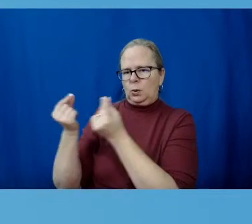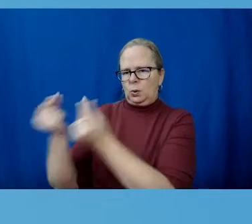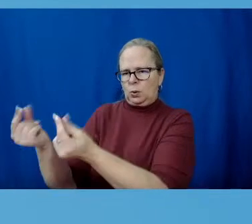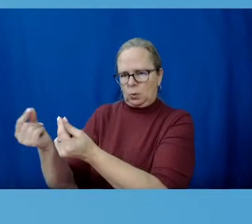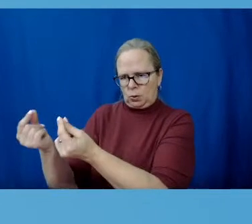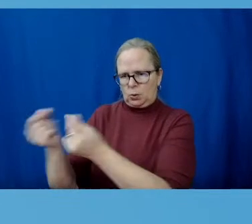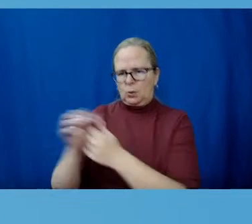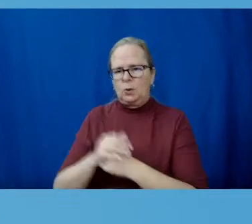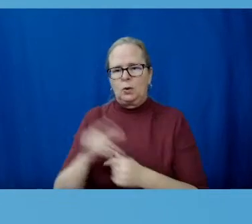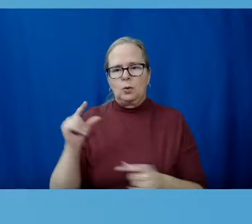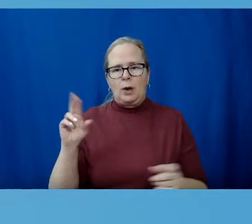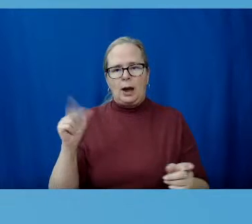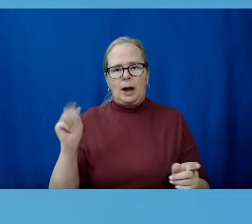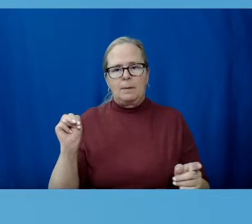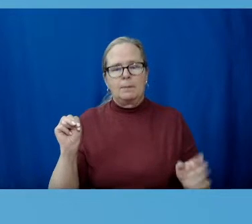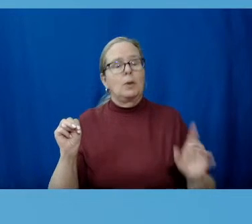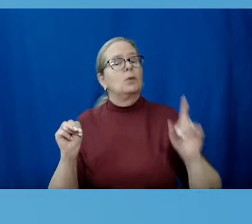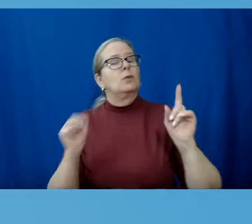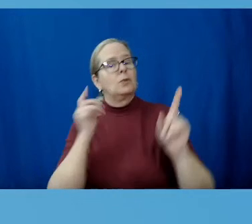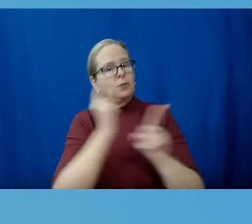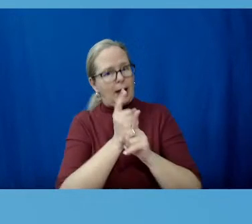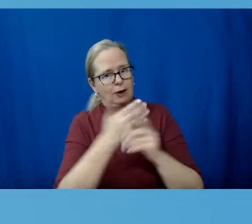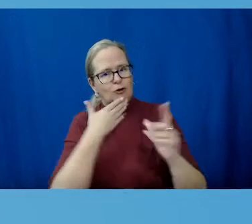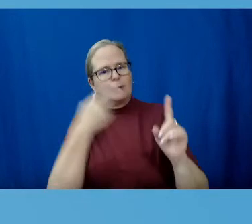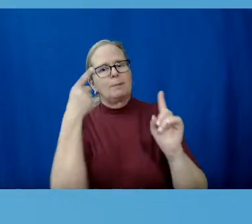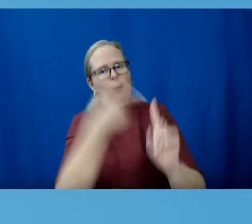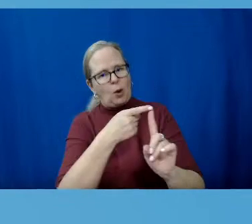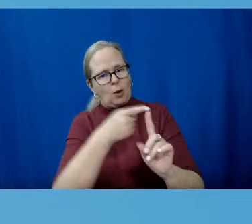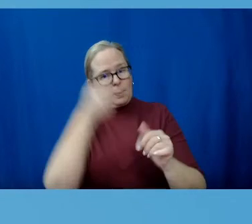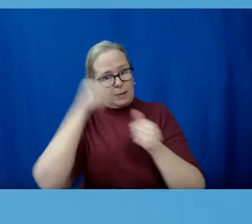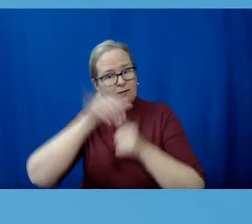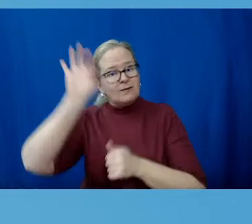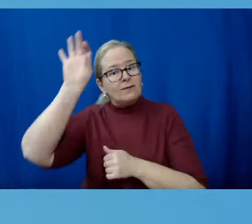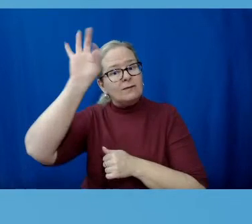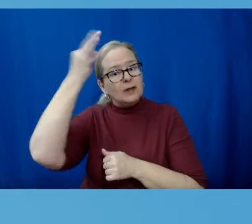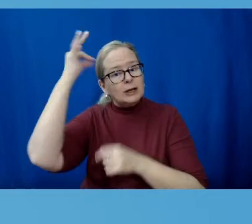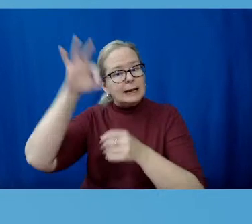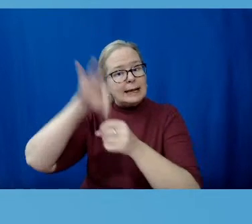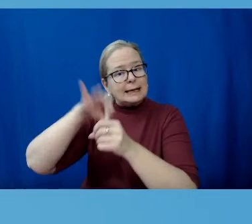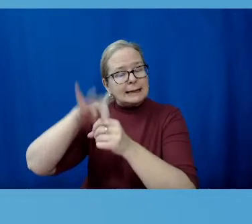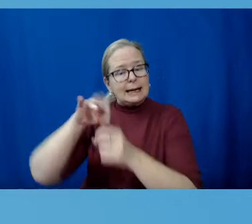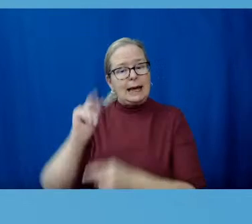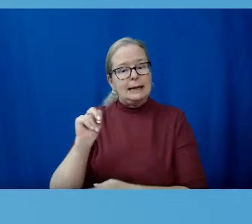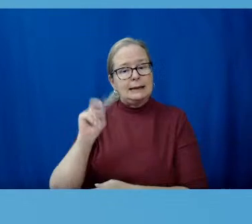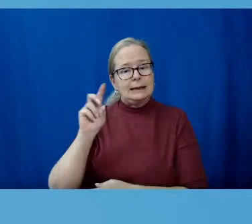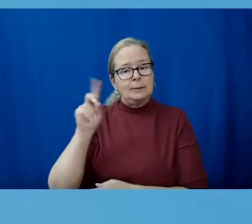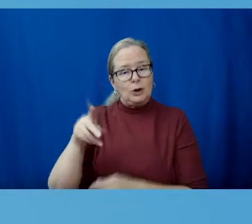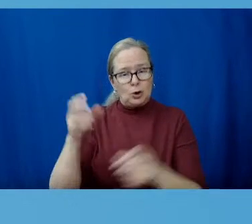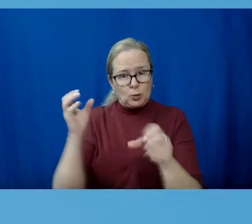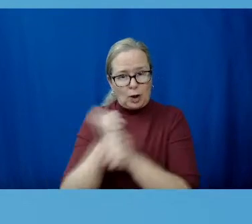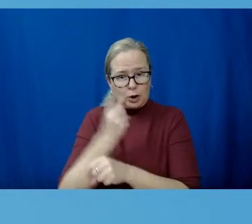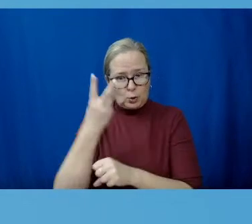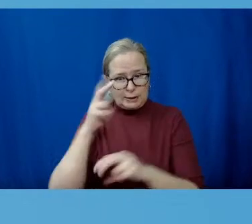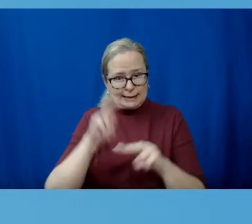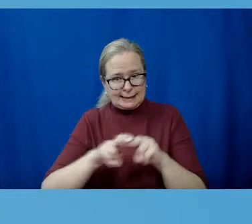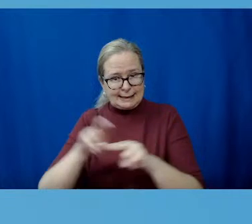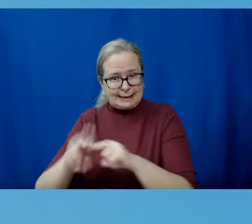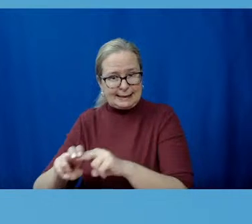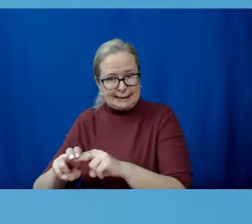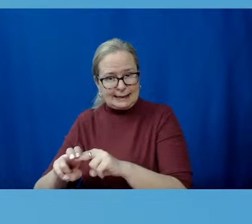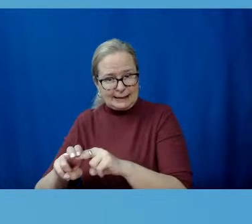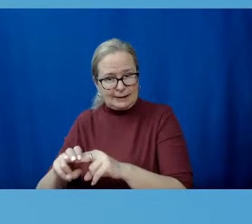2 seats, they had 1, now they had 2, and then the Liberals won 2. And that would seem to be a reflection of people's anger at